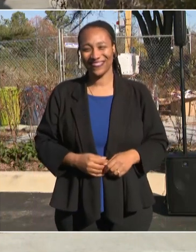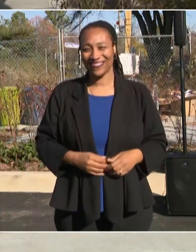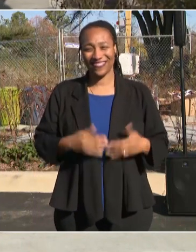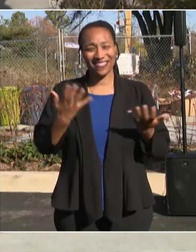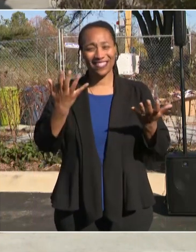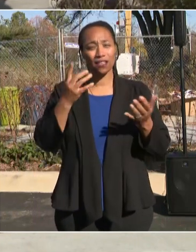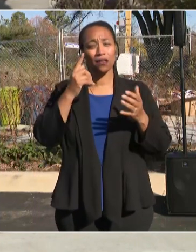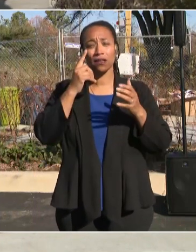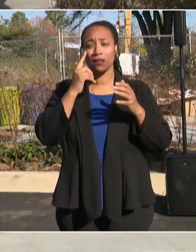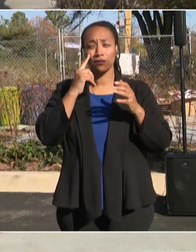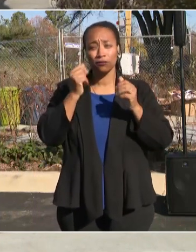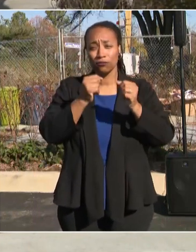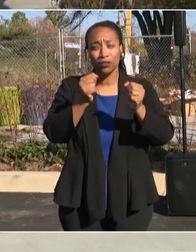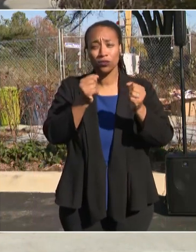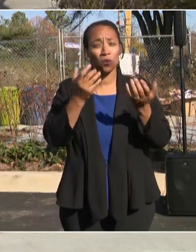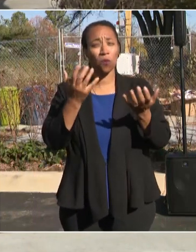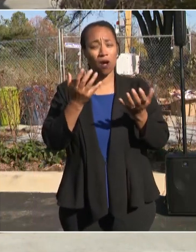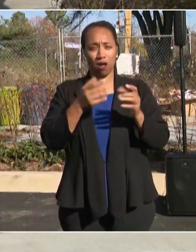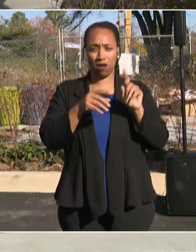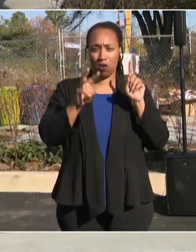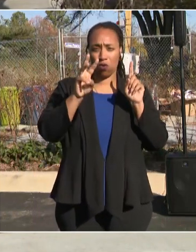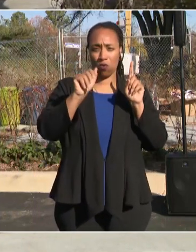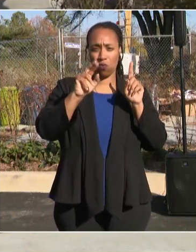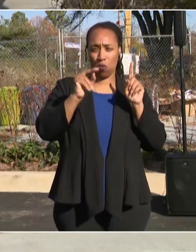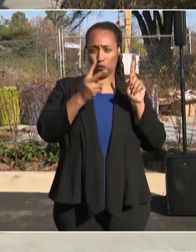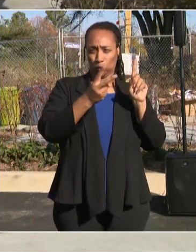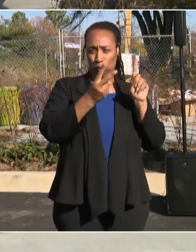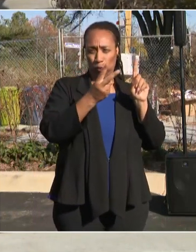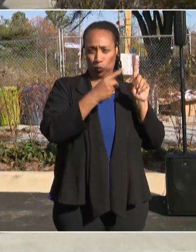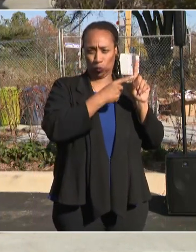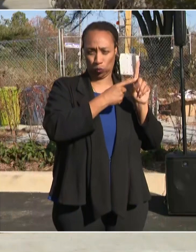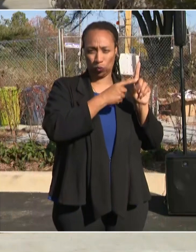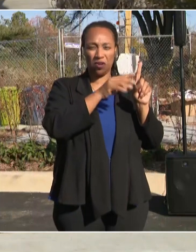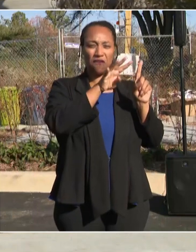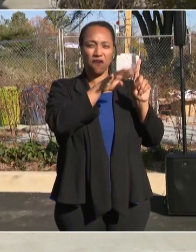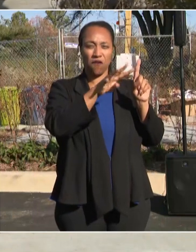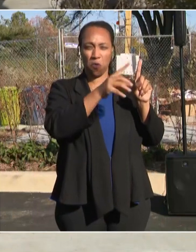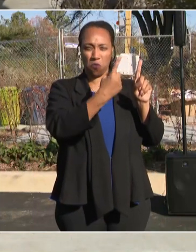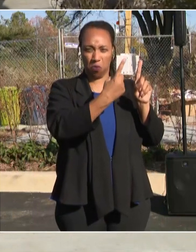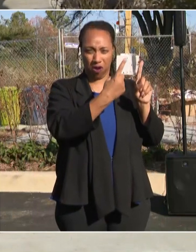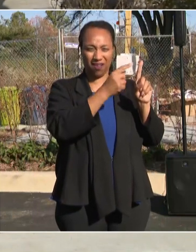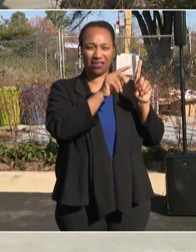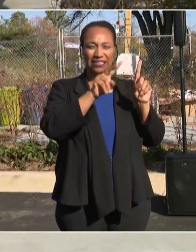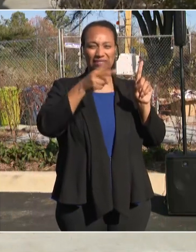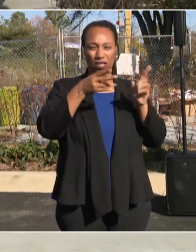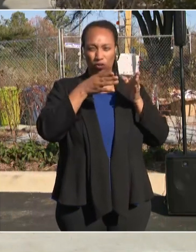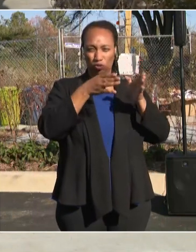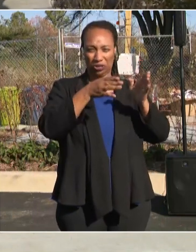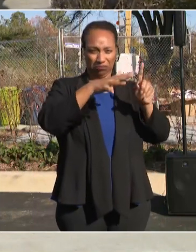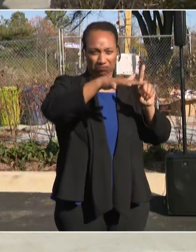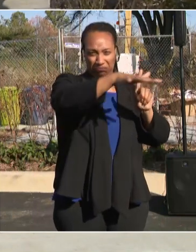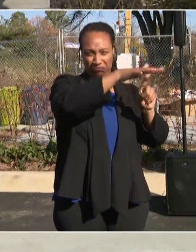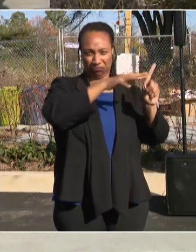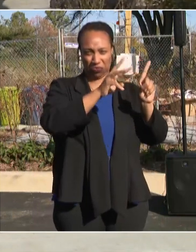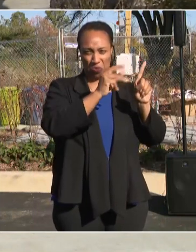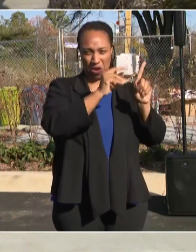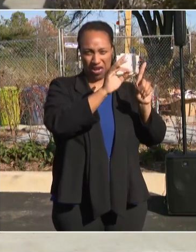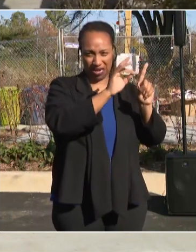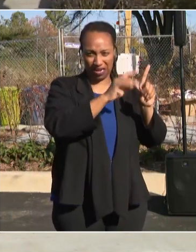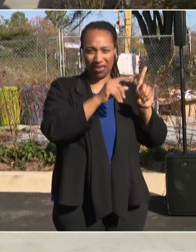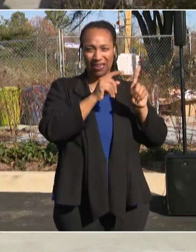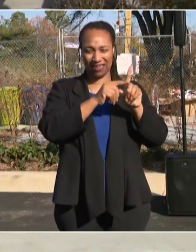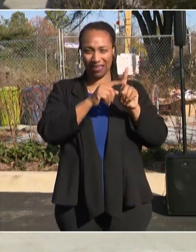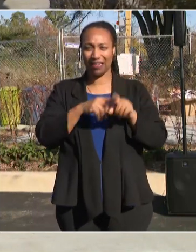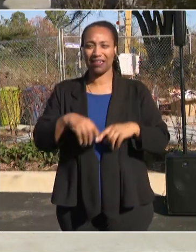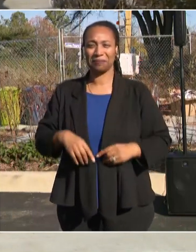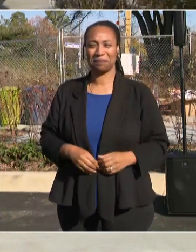the Marion Asberry building, which is 441, one of our government buildings, this Saturday. We